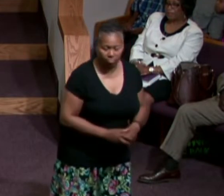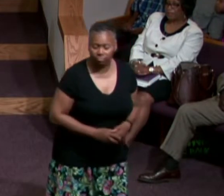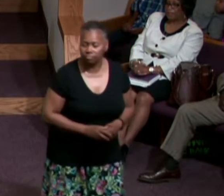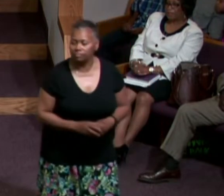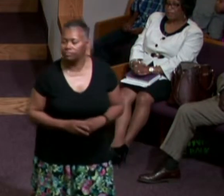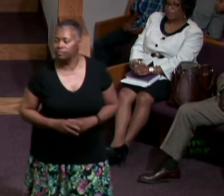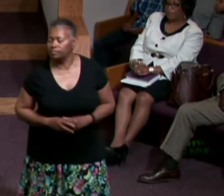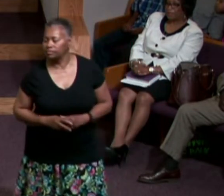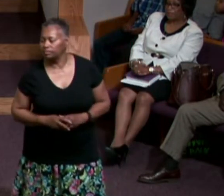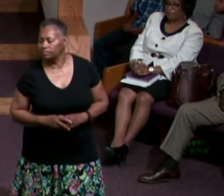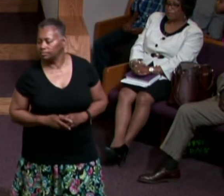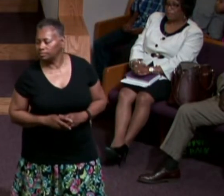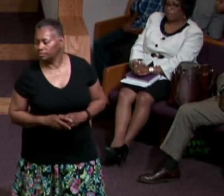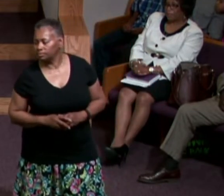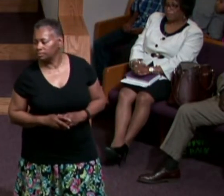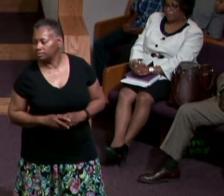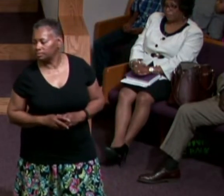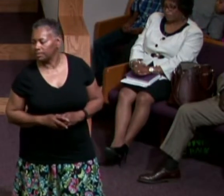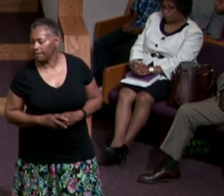hookup.